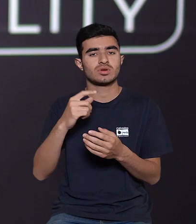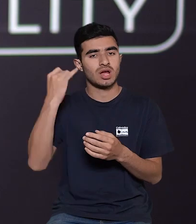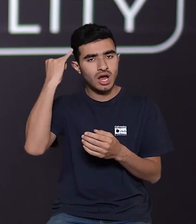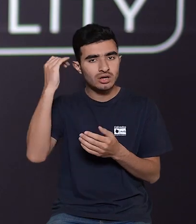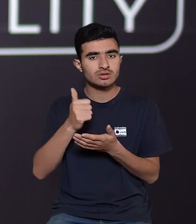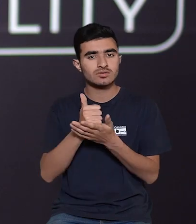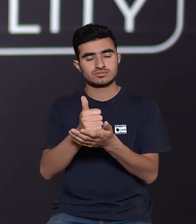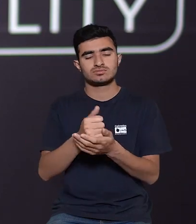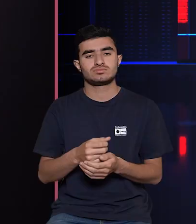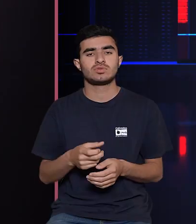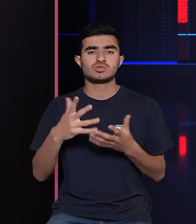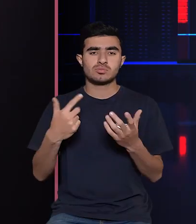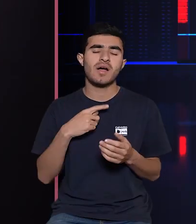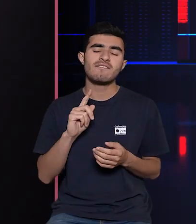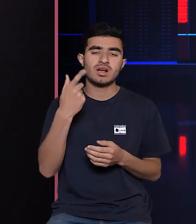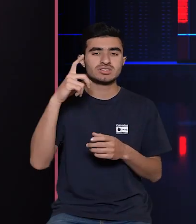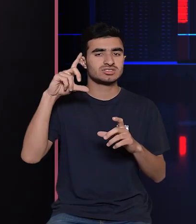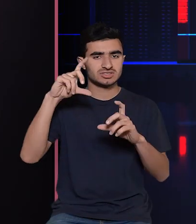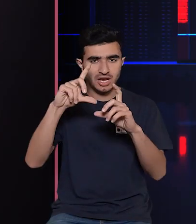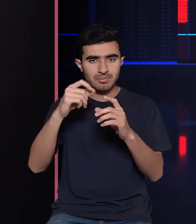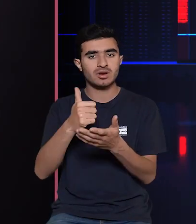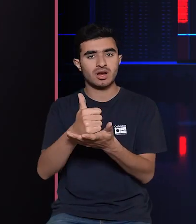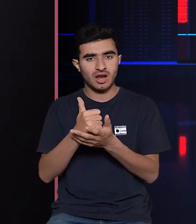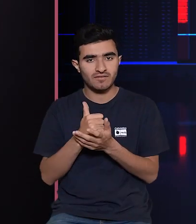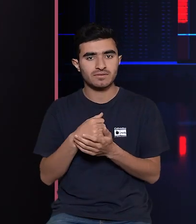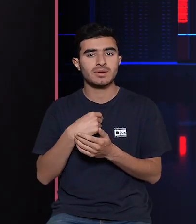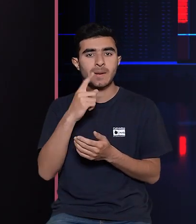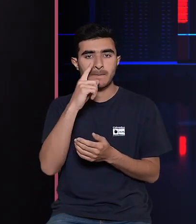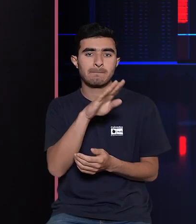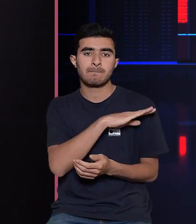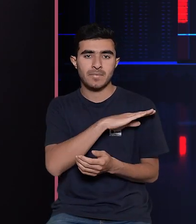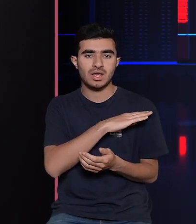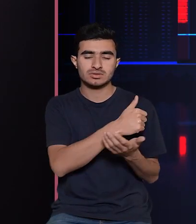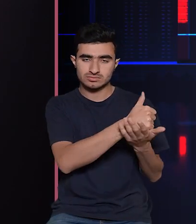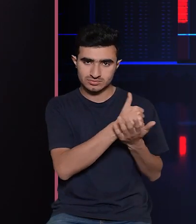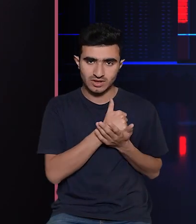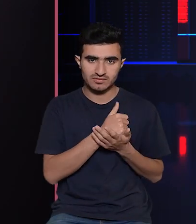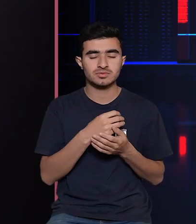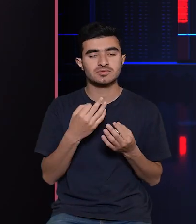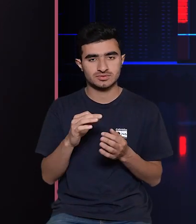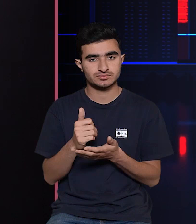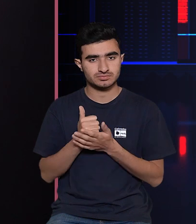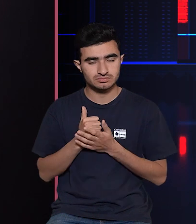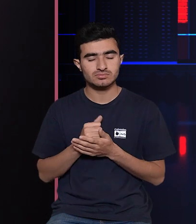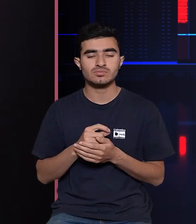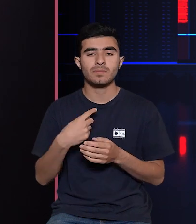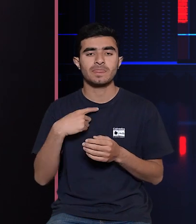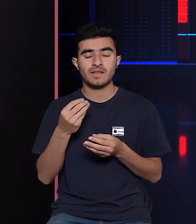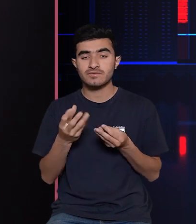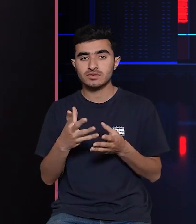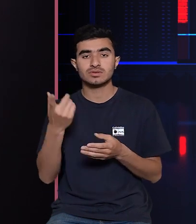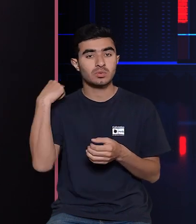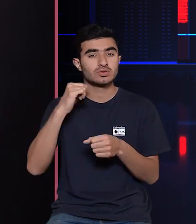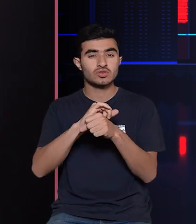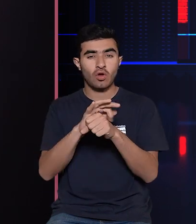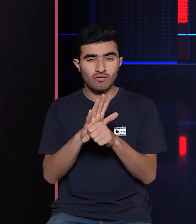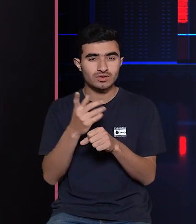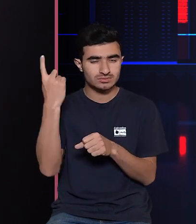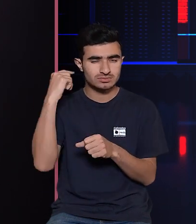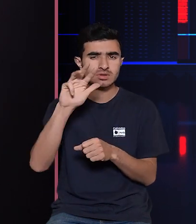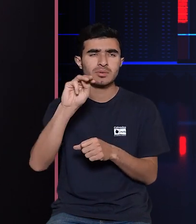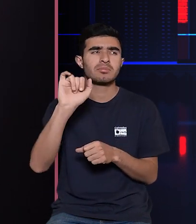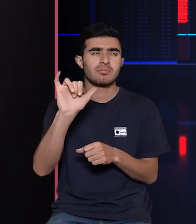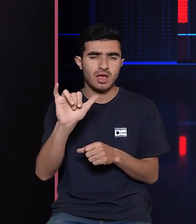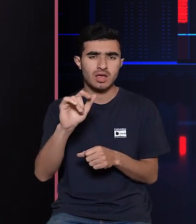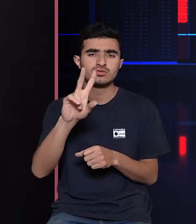for Pakistan through it. I got my first camera by my sister. She gave it to me during the start of this